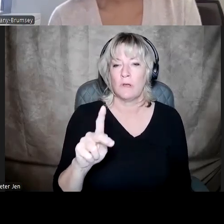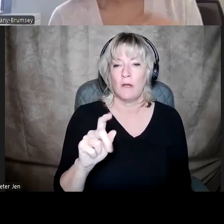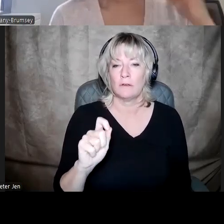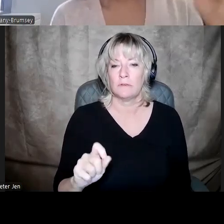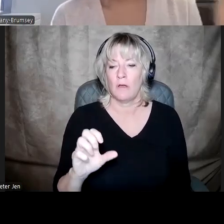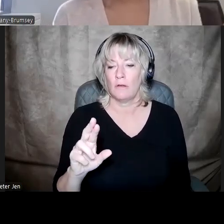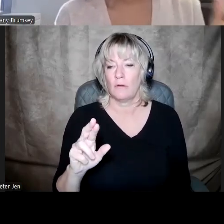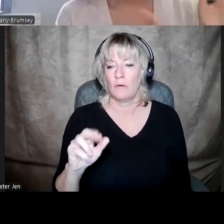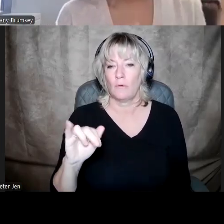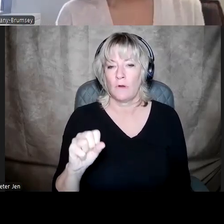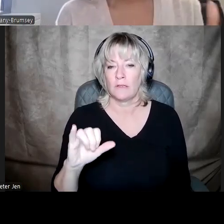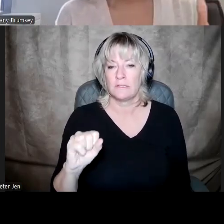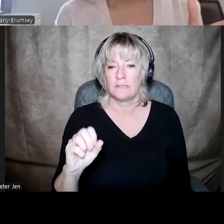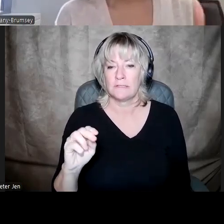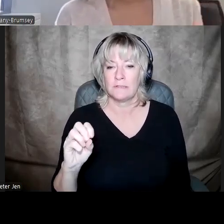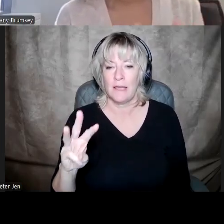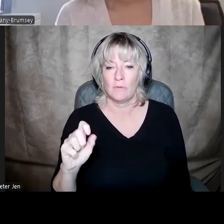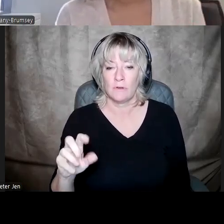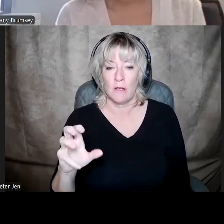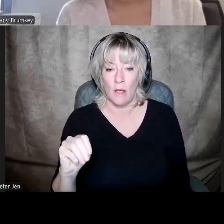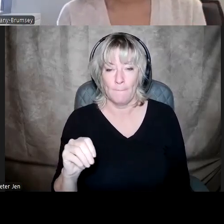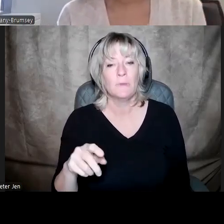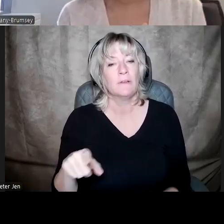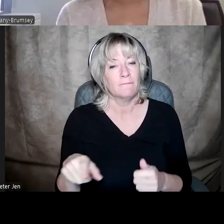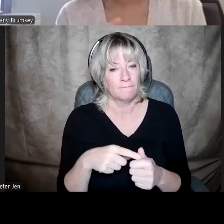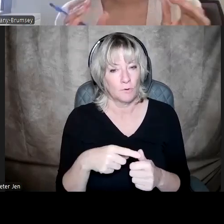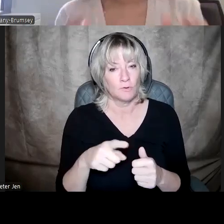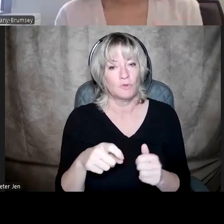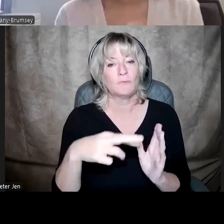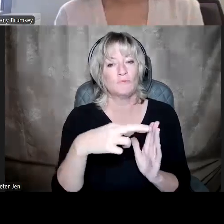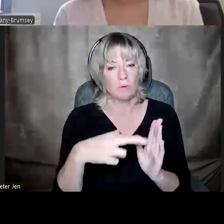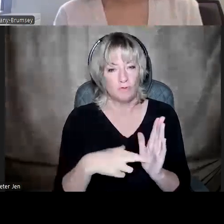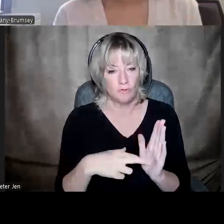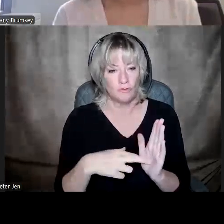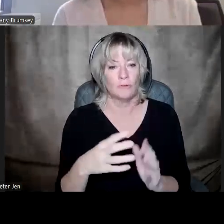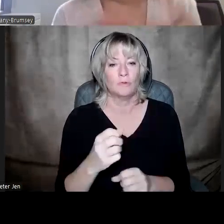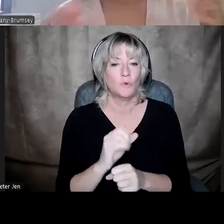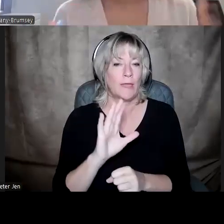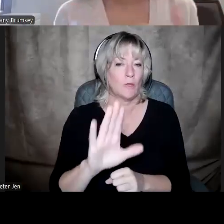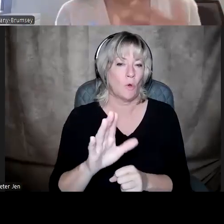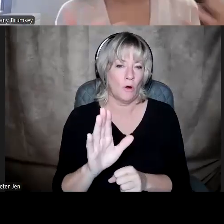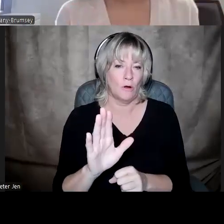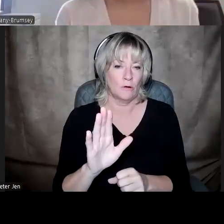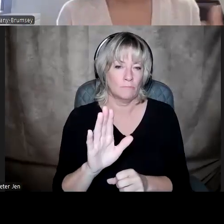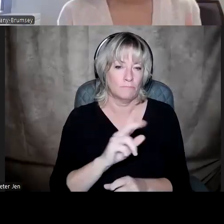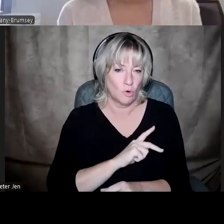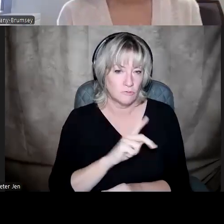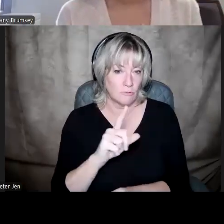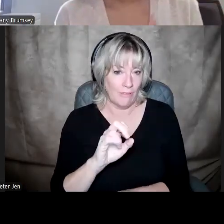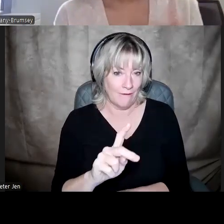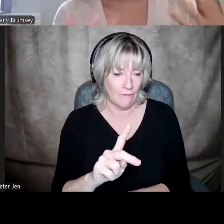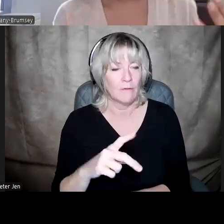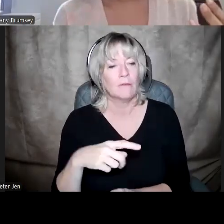talk.crisisnow.com, you can register, which you need to do. You need to register for the Crisis Jam and get your own individual link, but you can also get access to all of